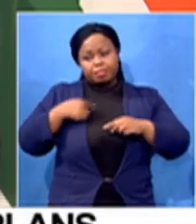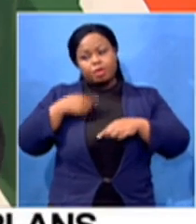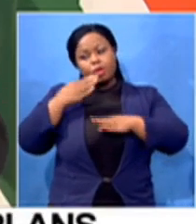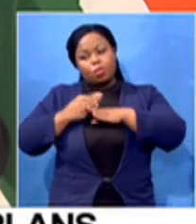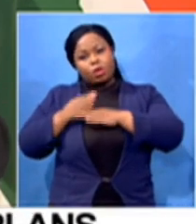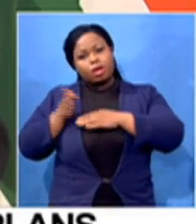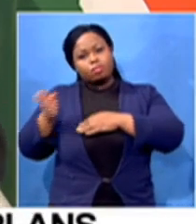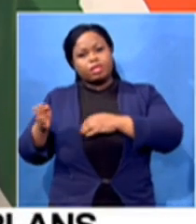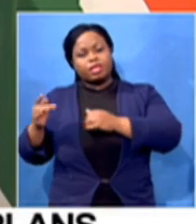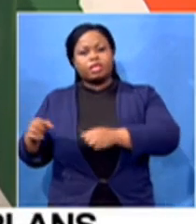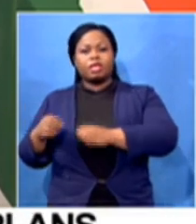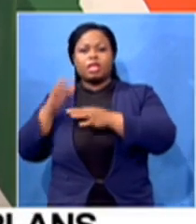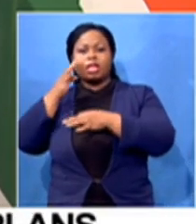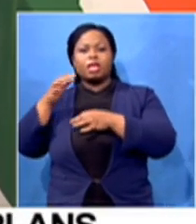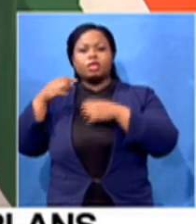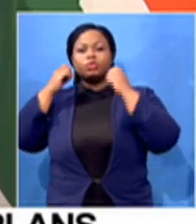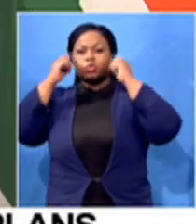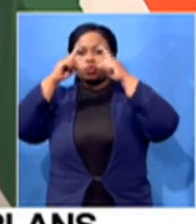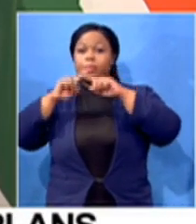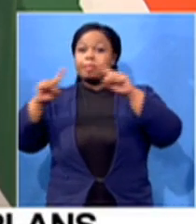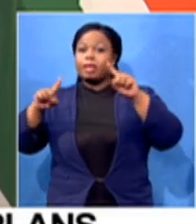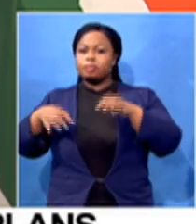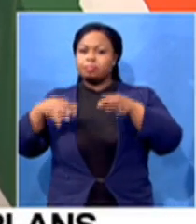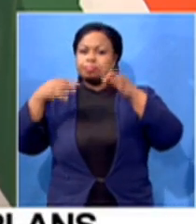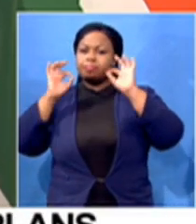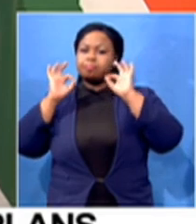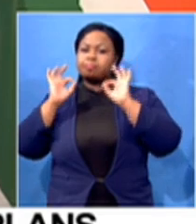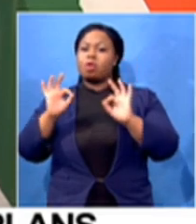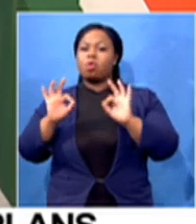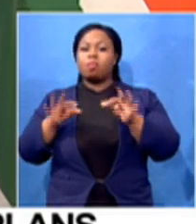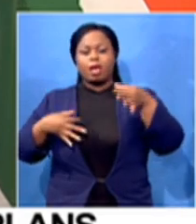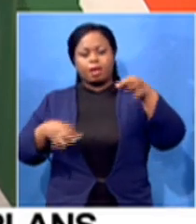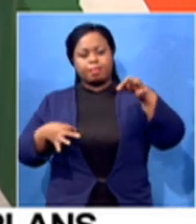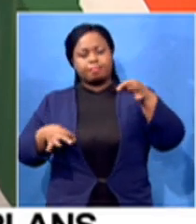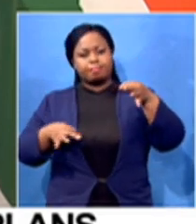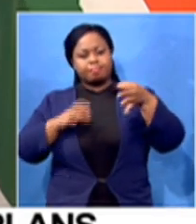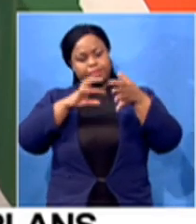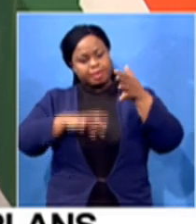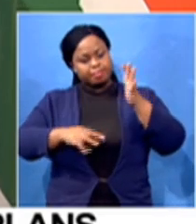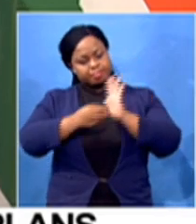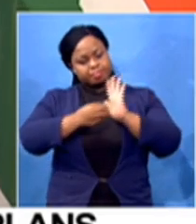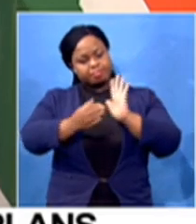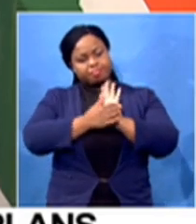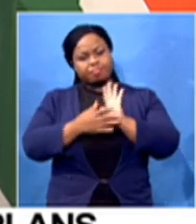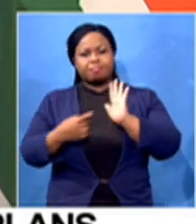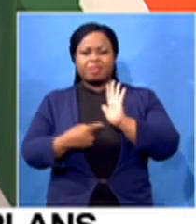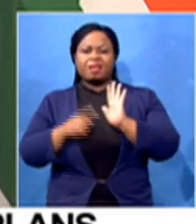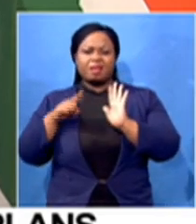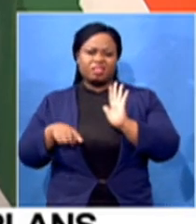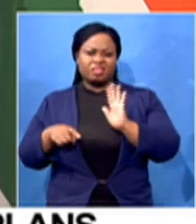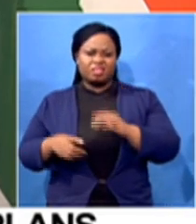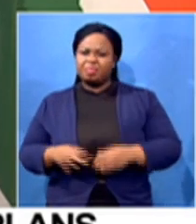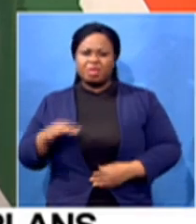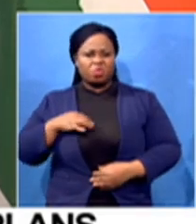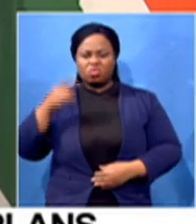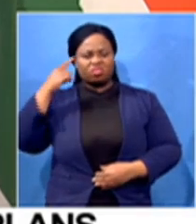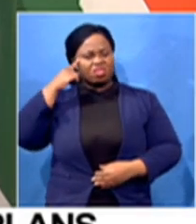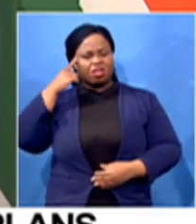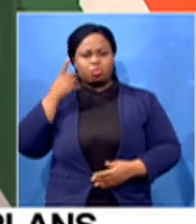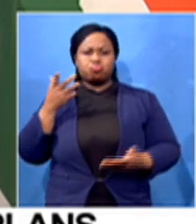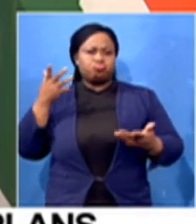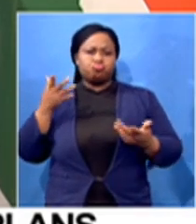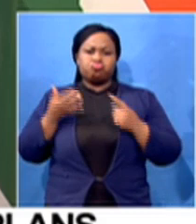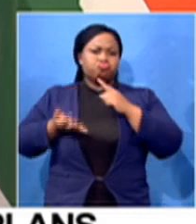proper permitting processes that should underpin that. I don't think that is far-fetched, and I